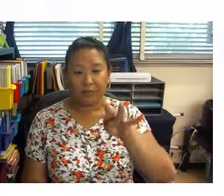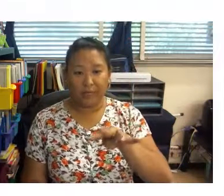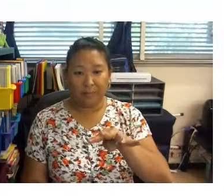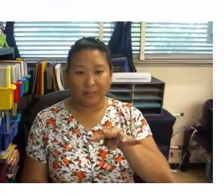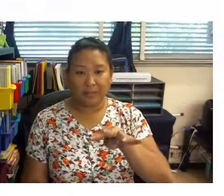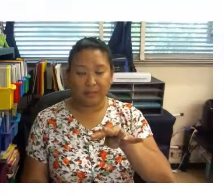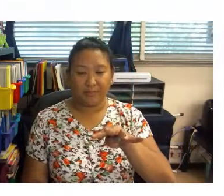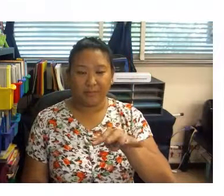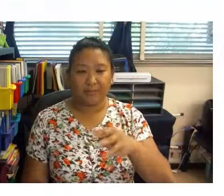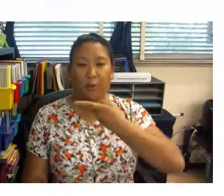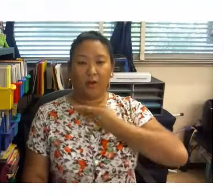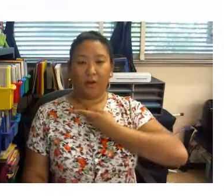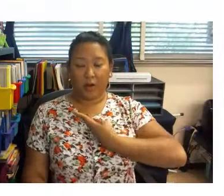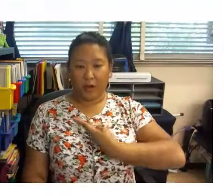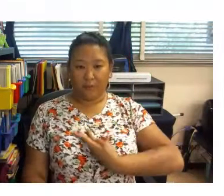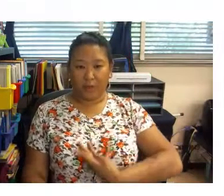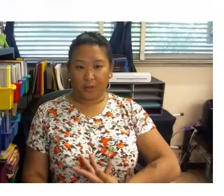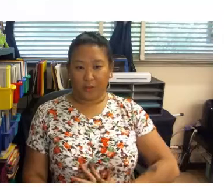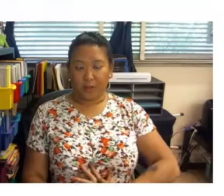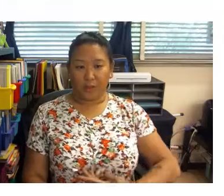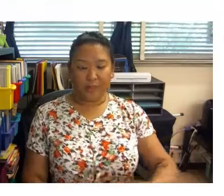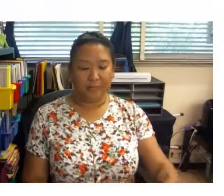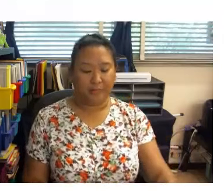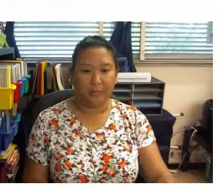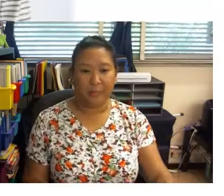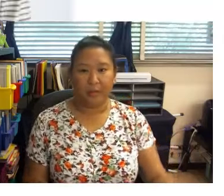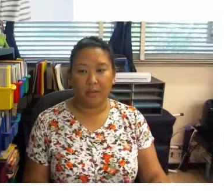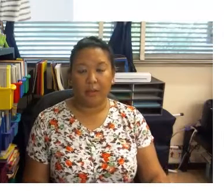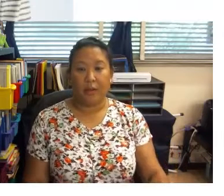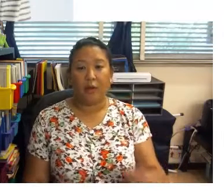vertical stripes, or vertical stripes on me,